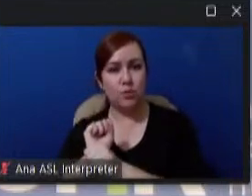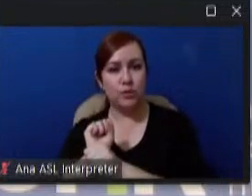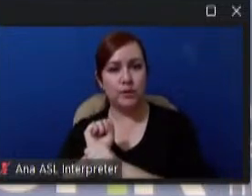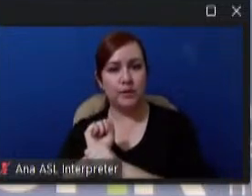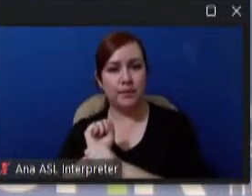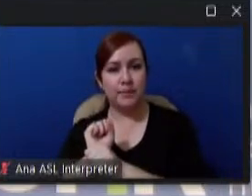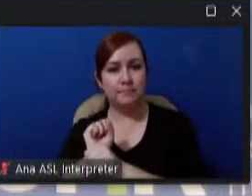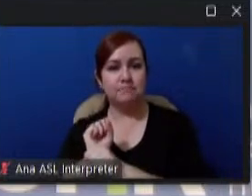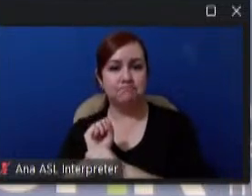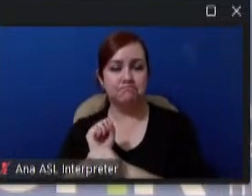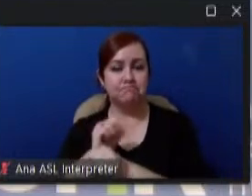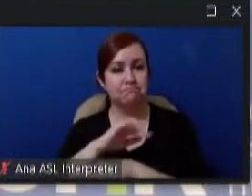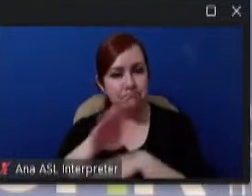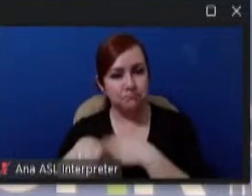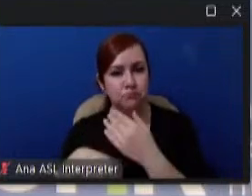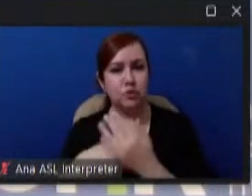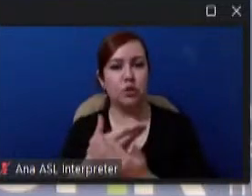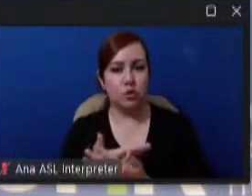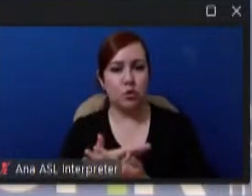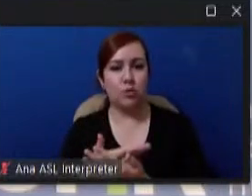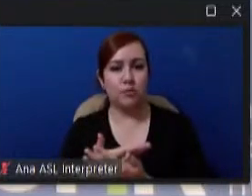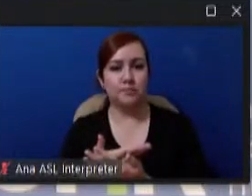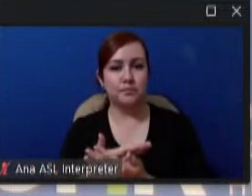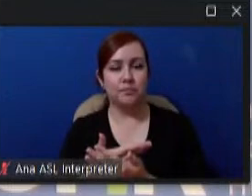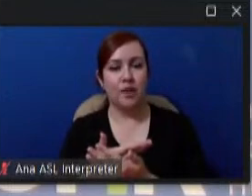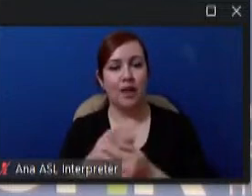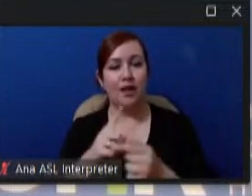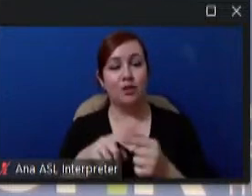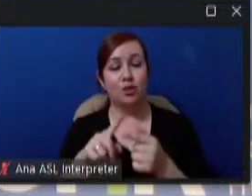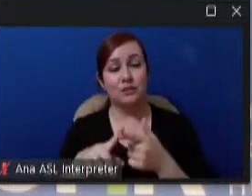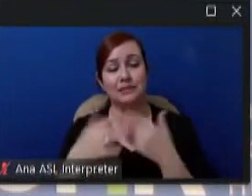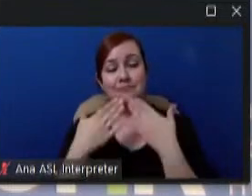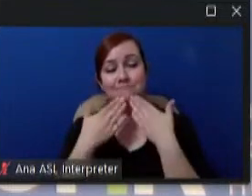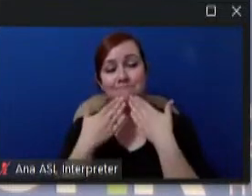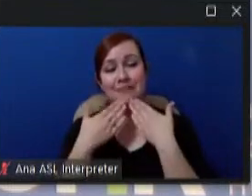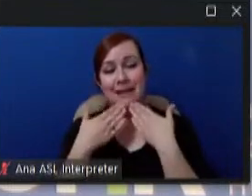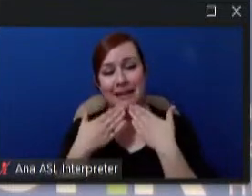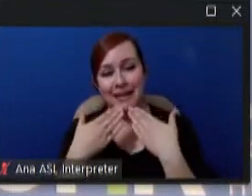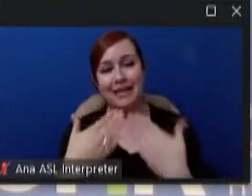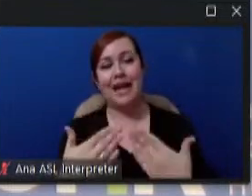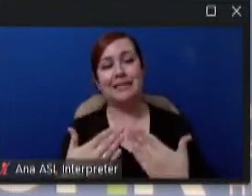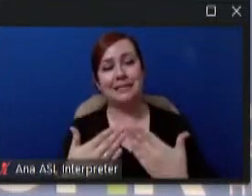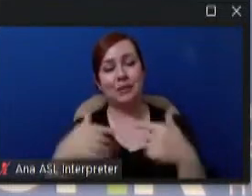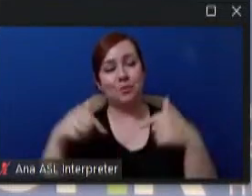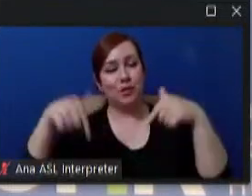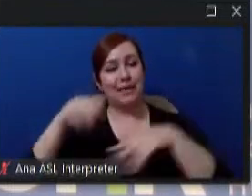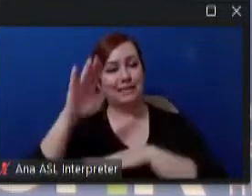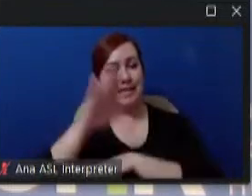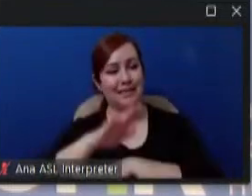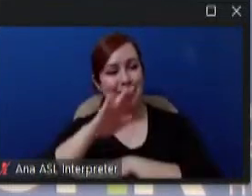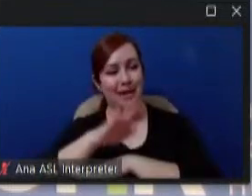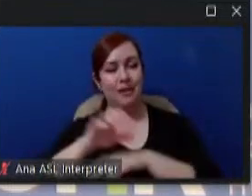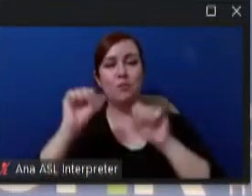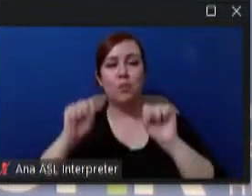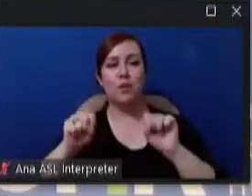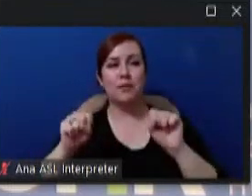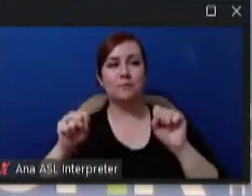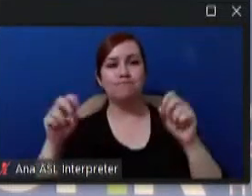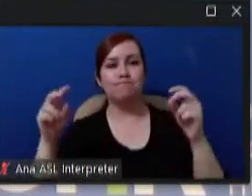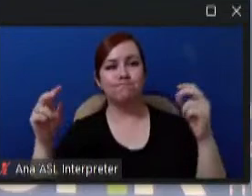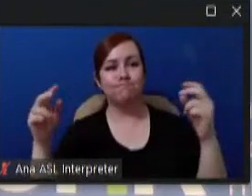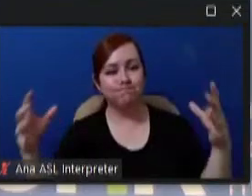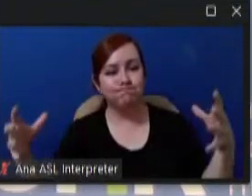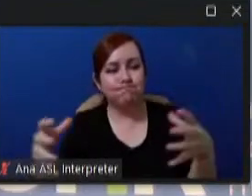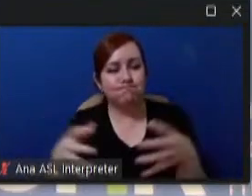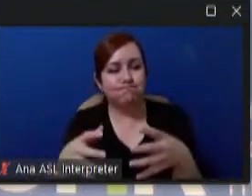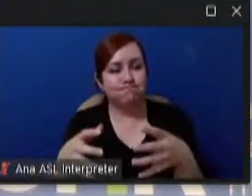discharge our efforts and our responsibilities to support these sides. So thank you all for being here with